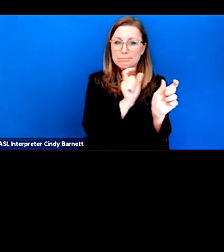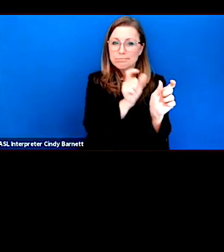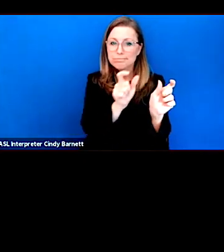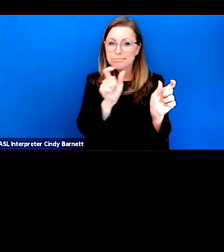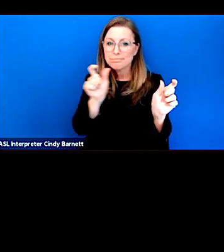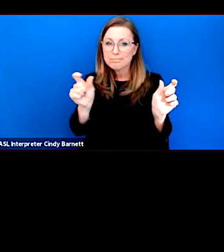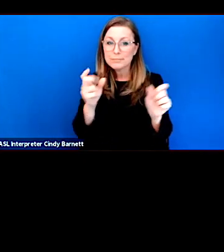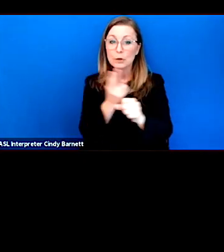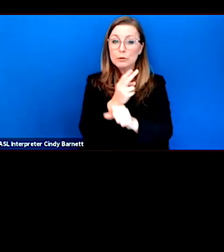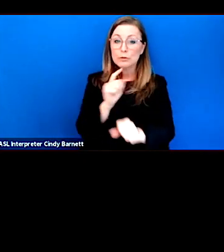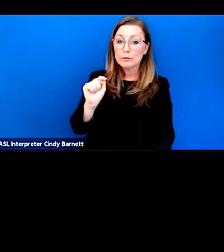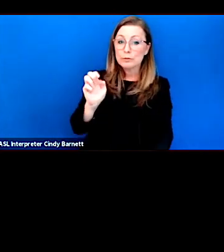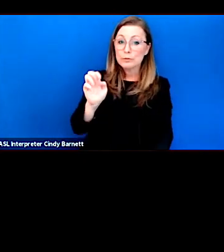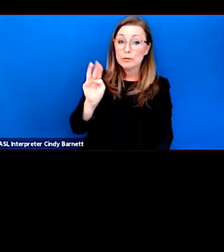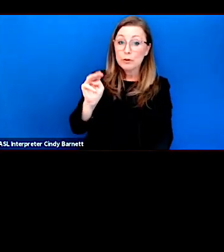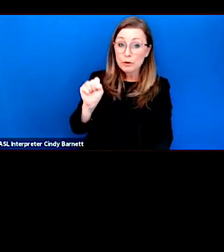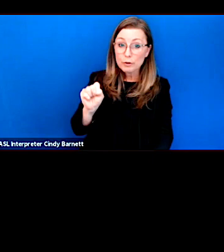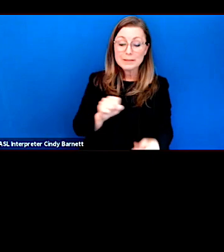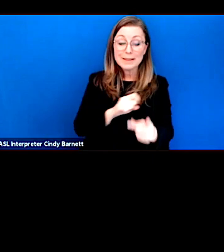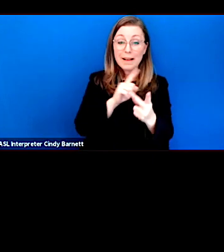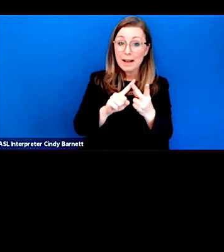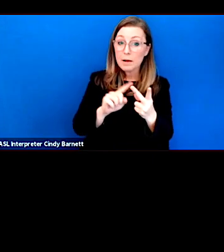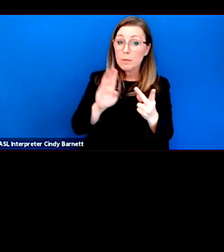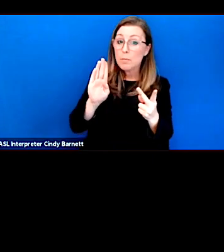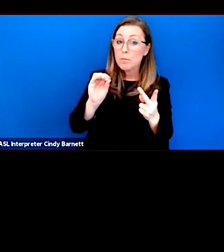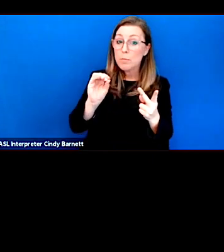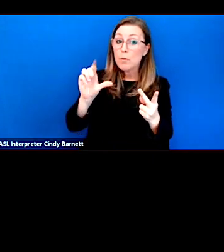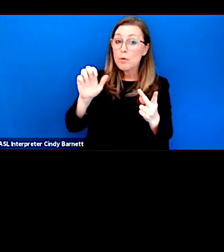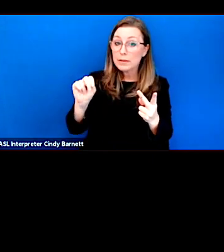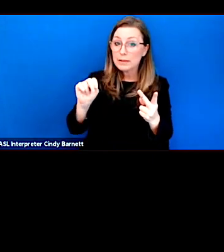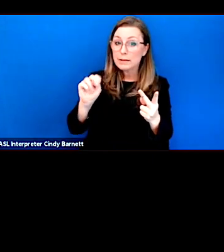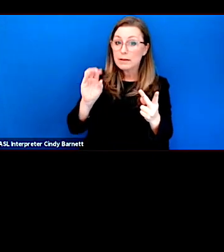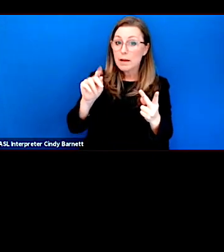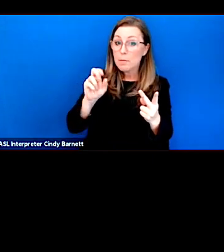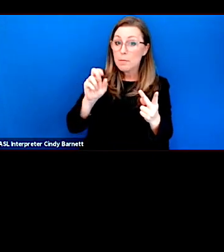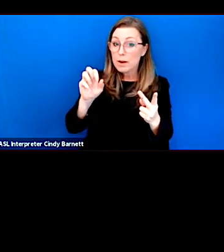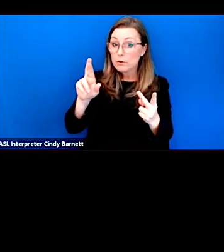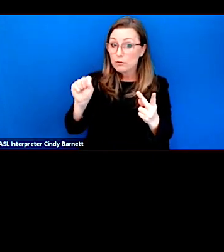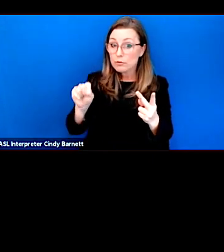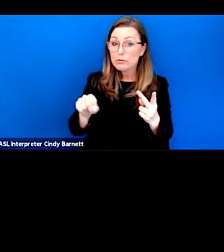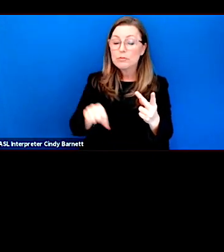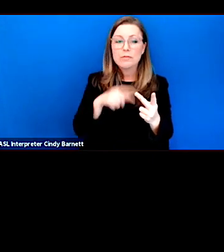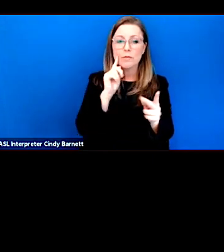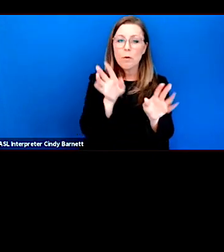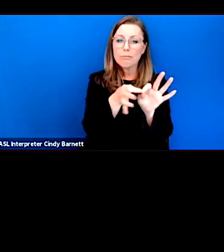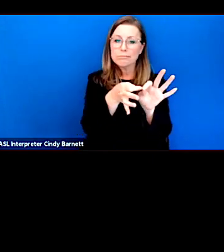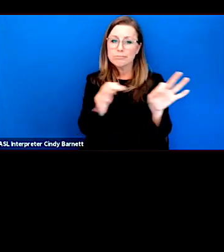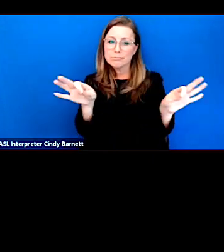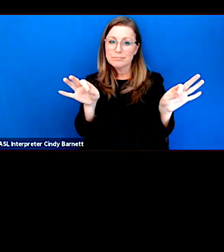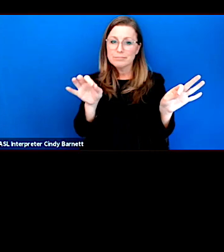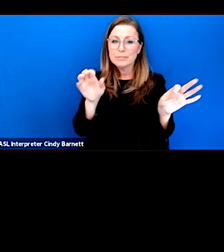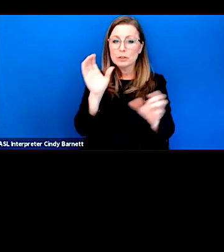terms and Boolean operators to build search strings and search for literature for the